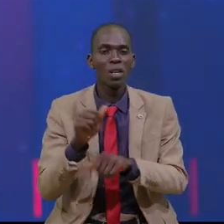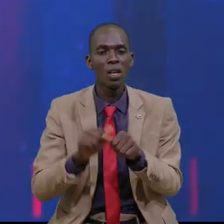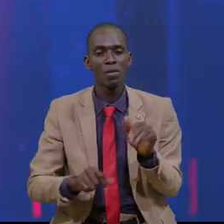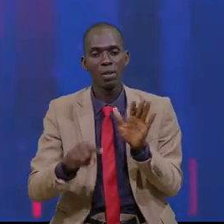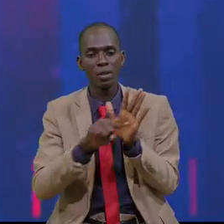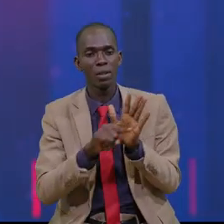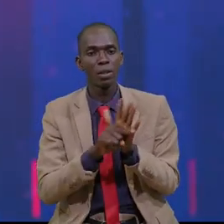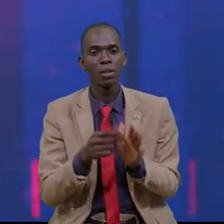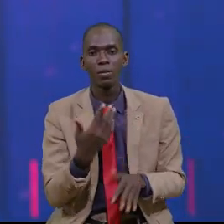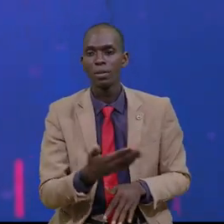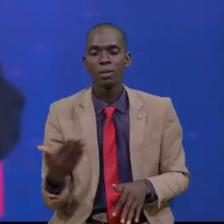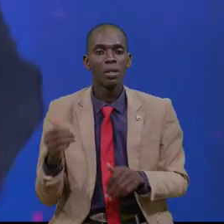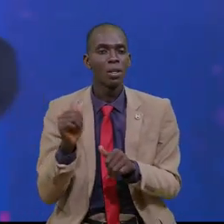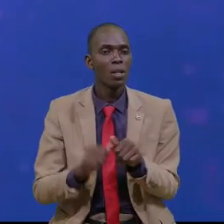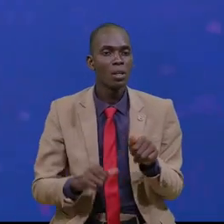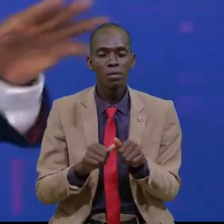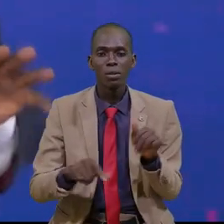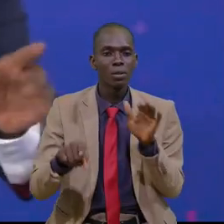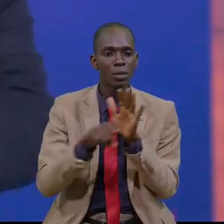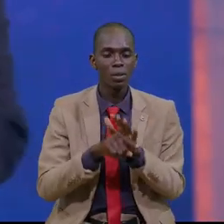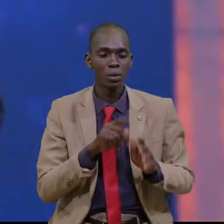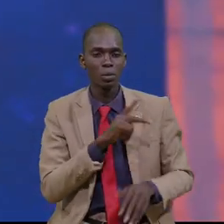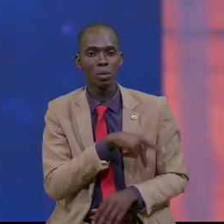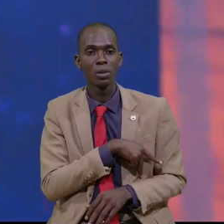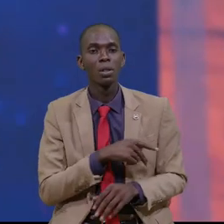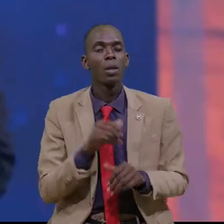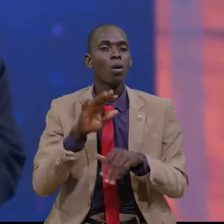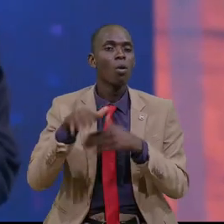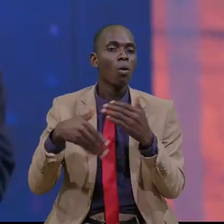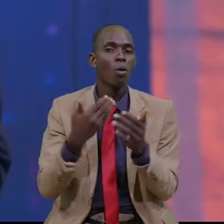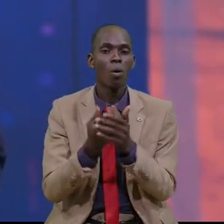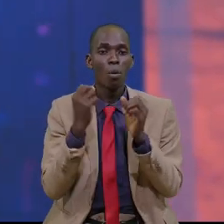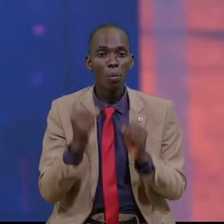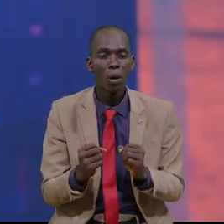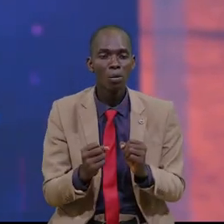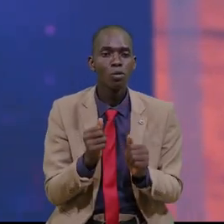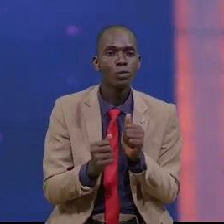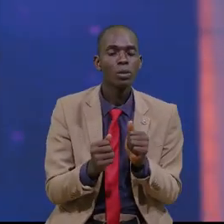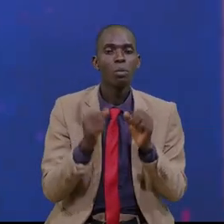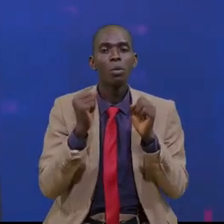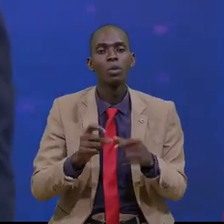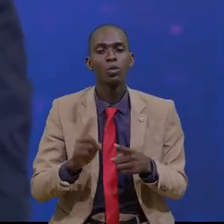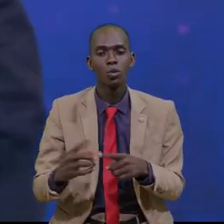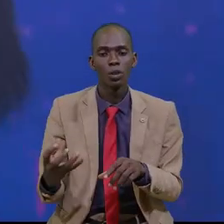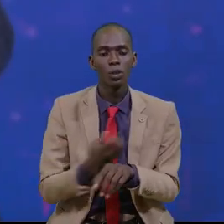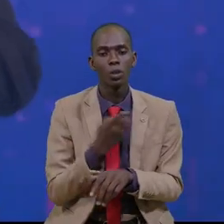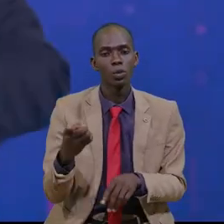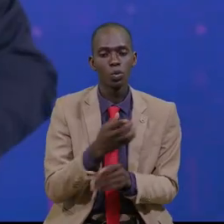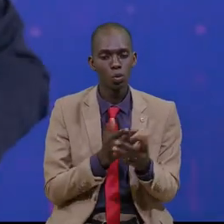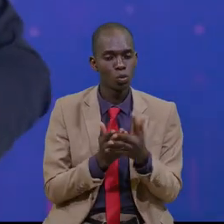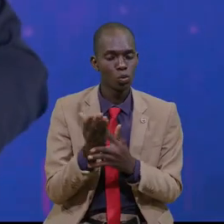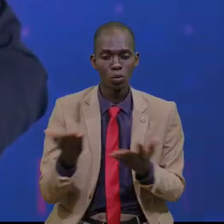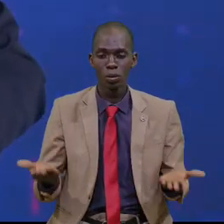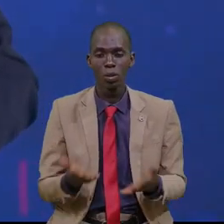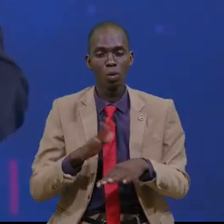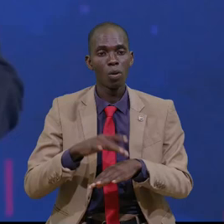sin, every negative personality, all power, power to carry you through here on earth till you get